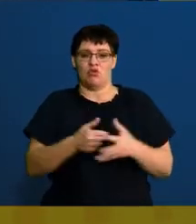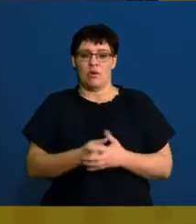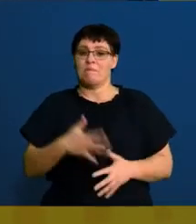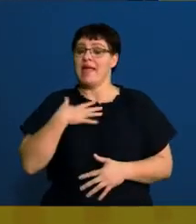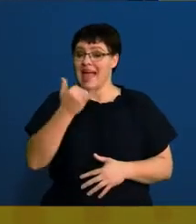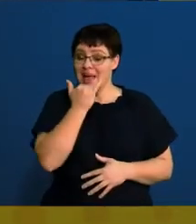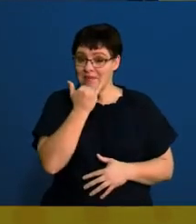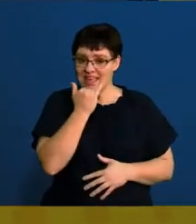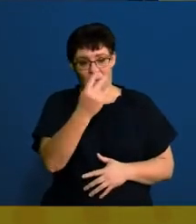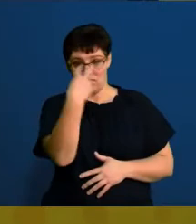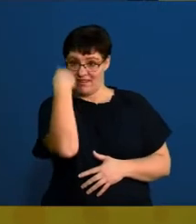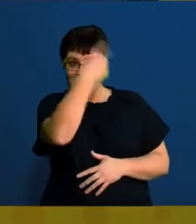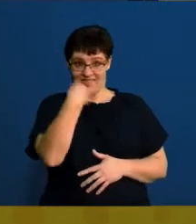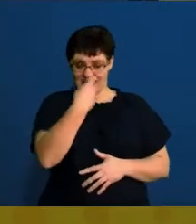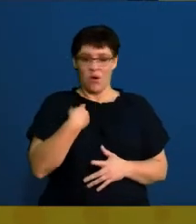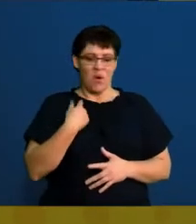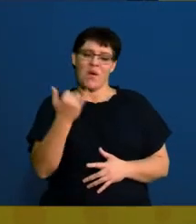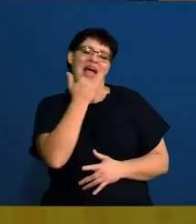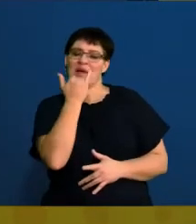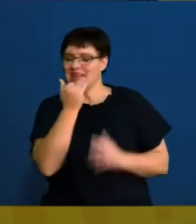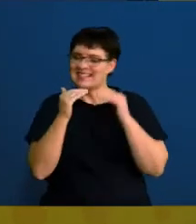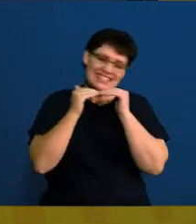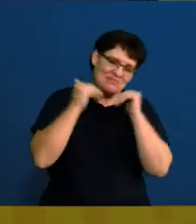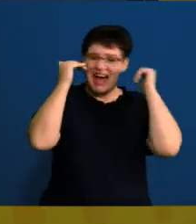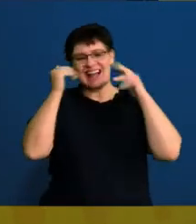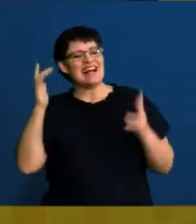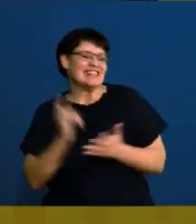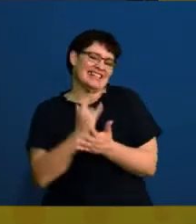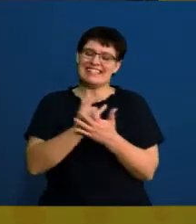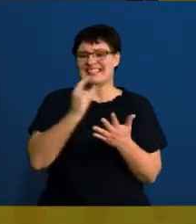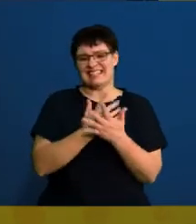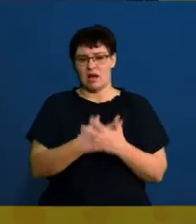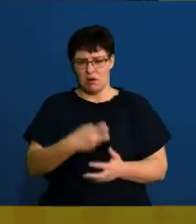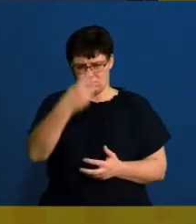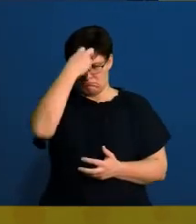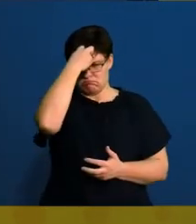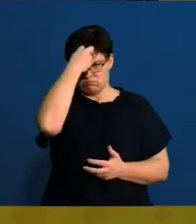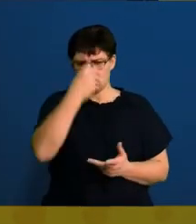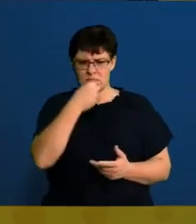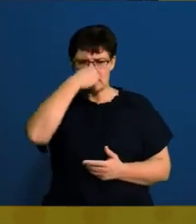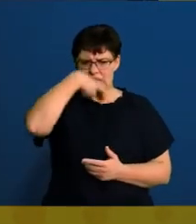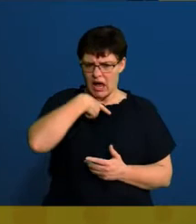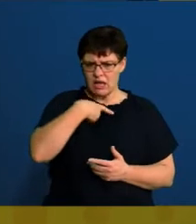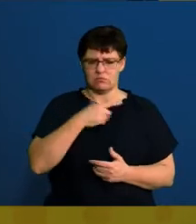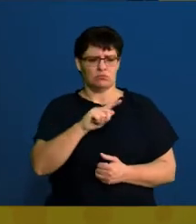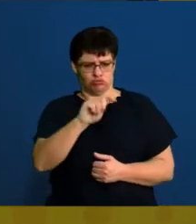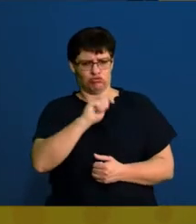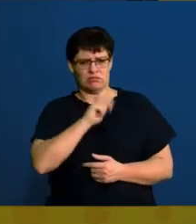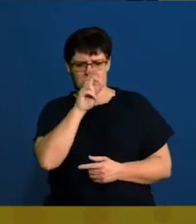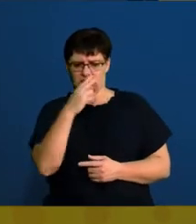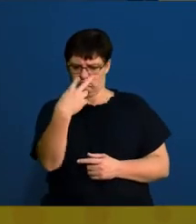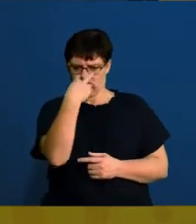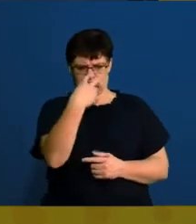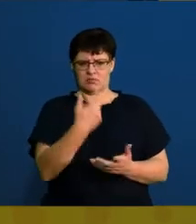happy, you will see it on my face, and I'll be smiling all the time. If I am angry and I am sad, trust me, I won't even